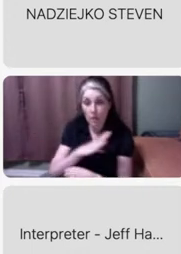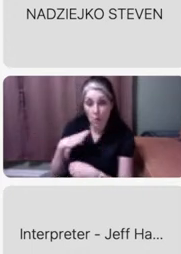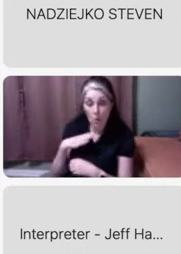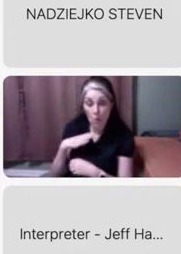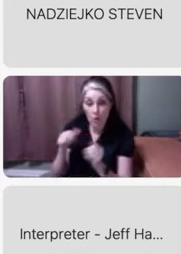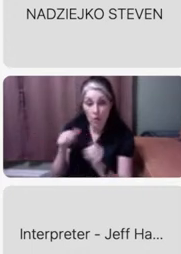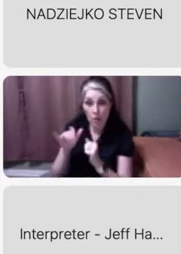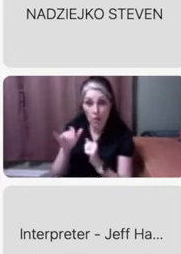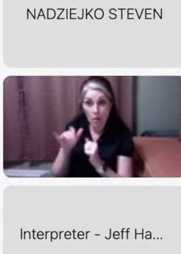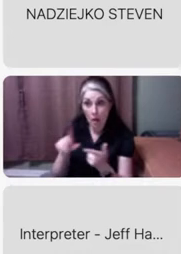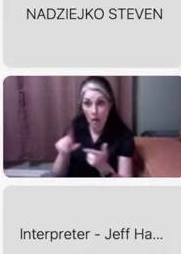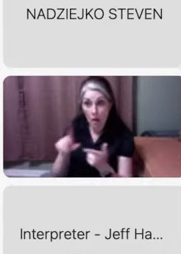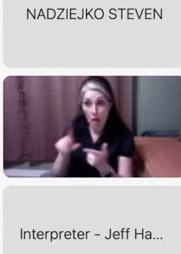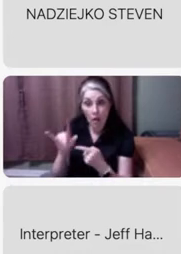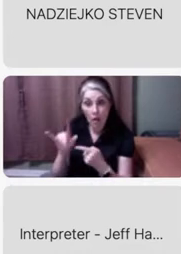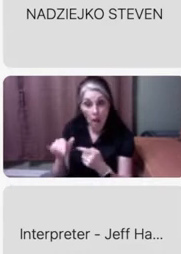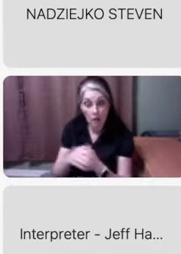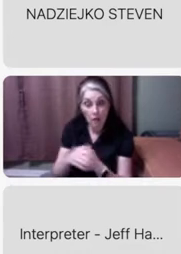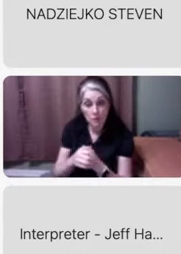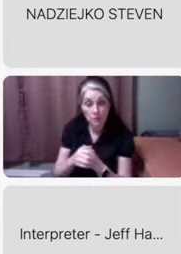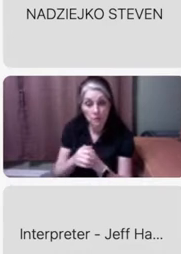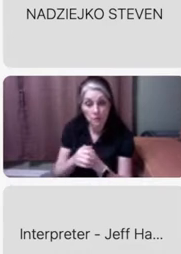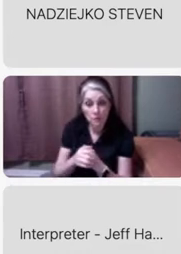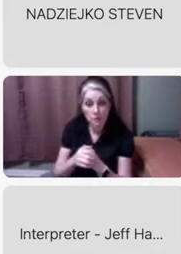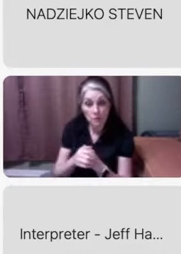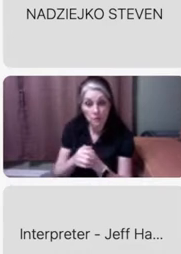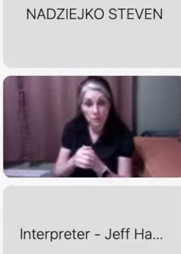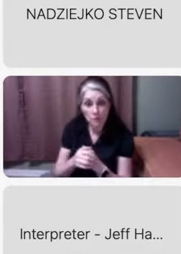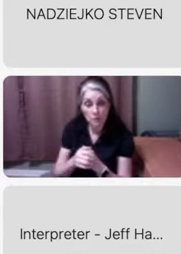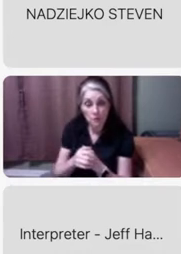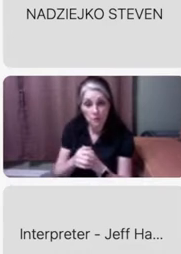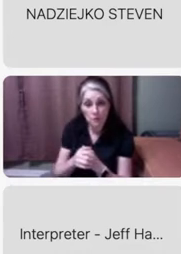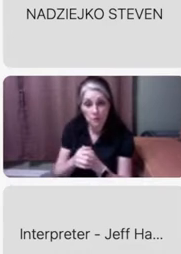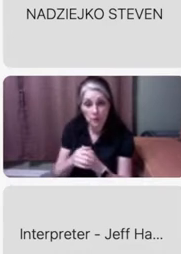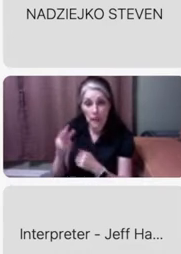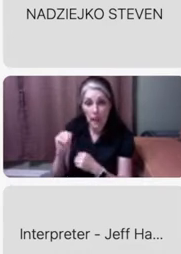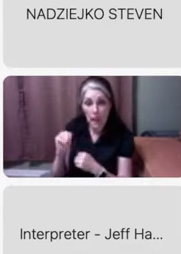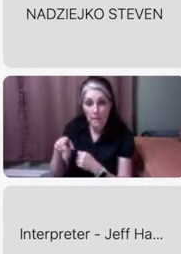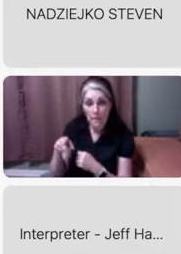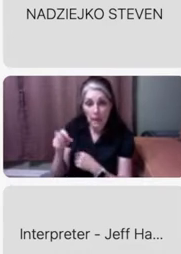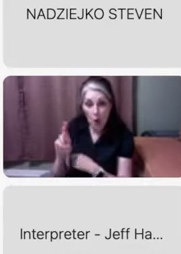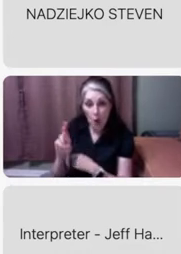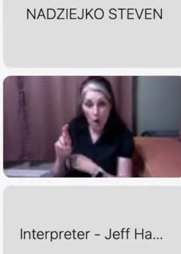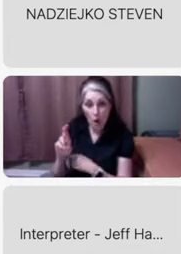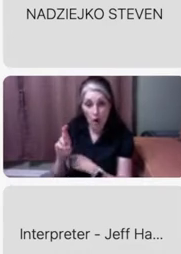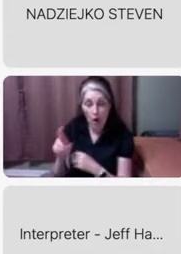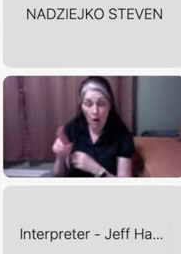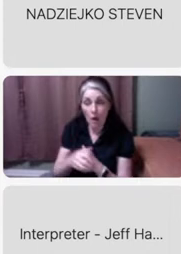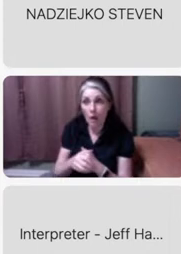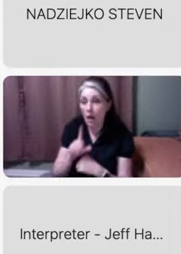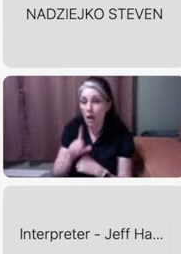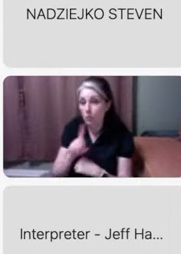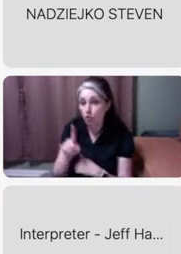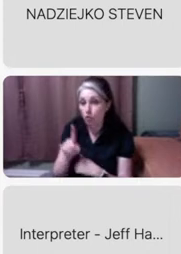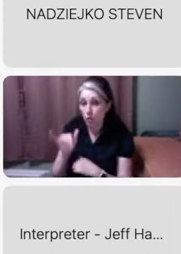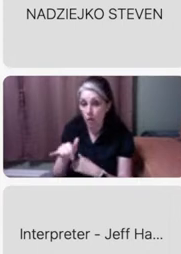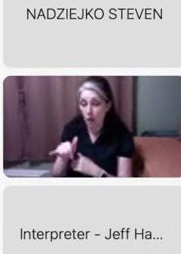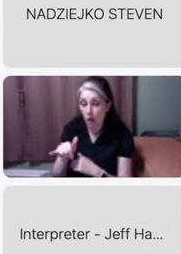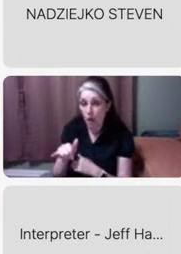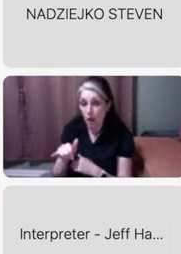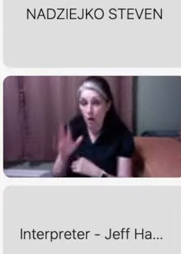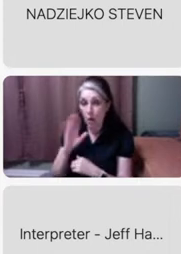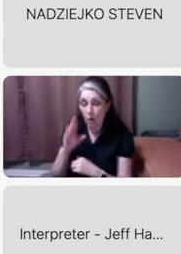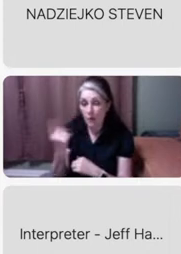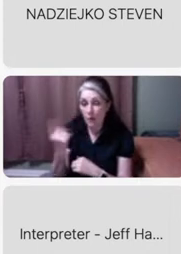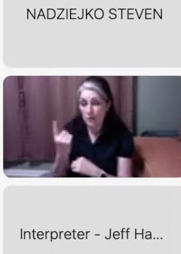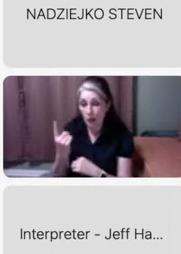about if uh you know the cafetorium uh uh i'm sure i think that definitely that'd be something uh